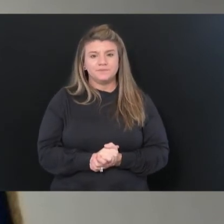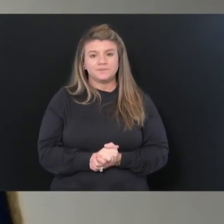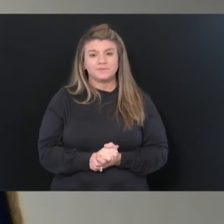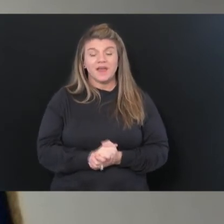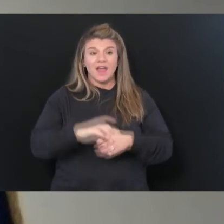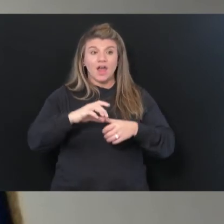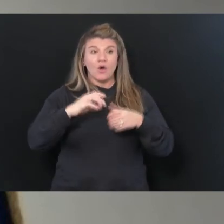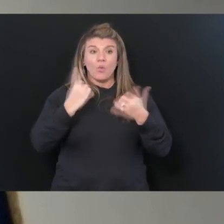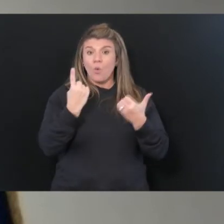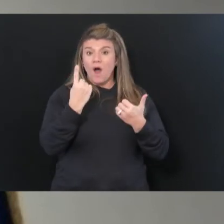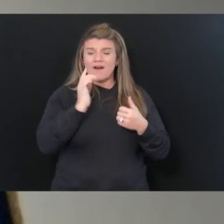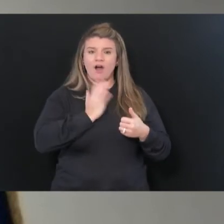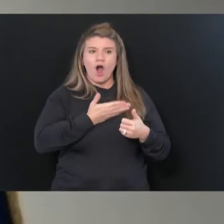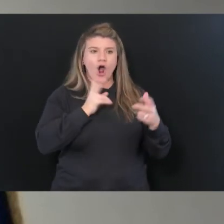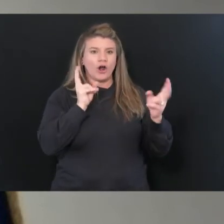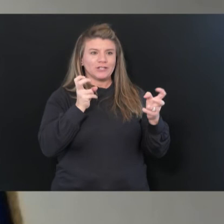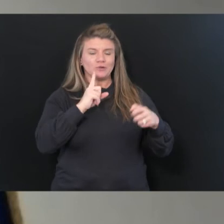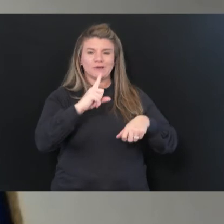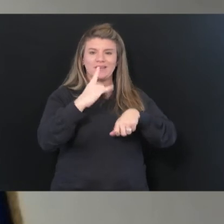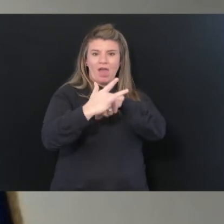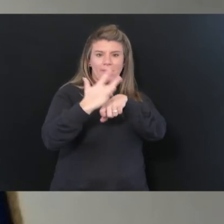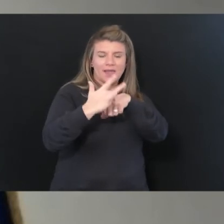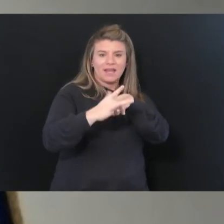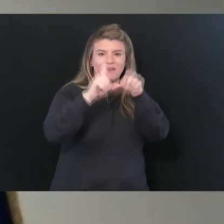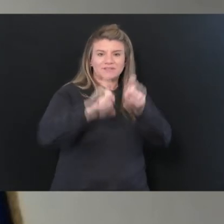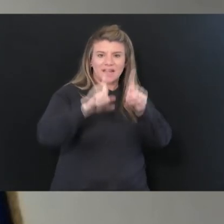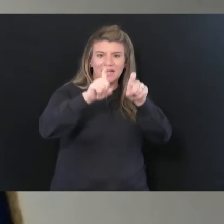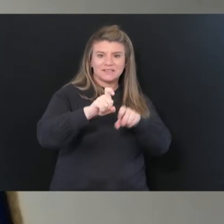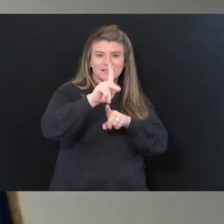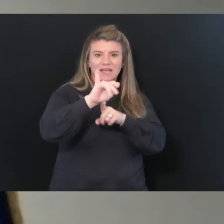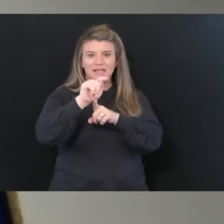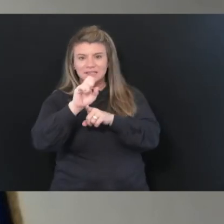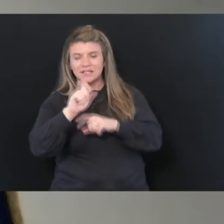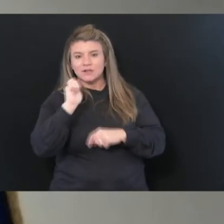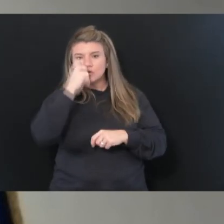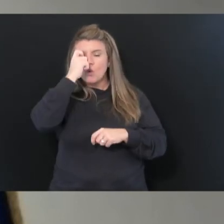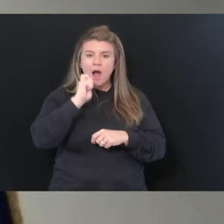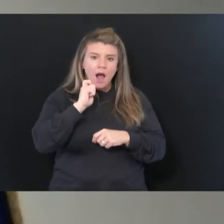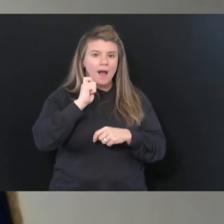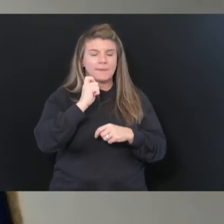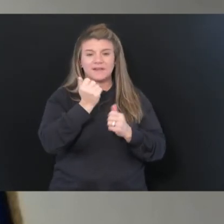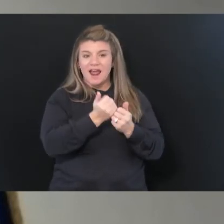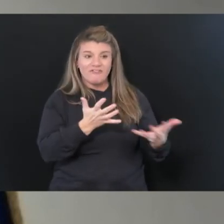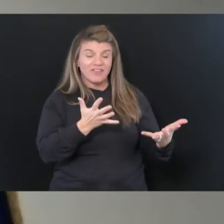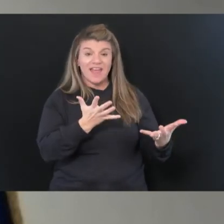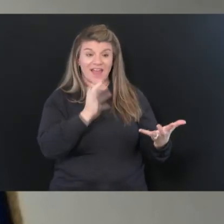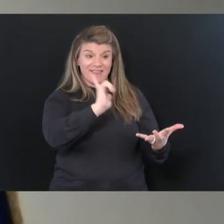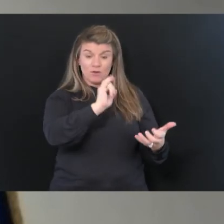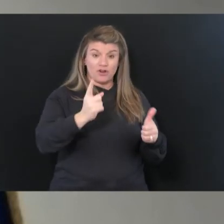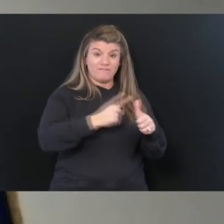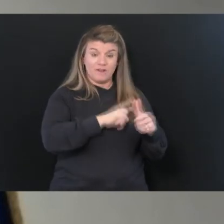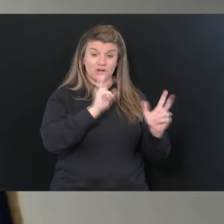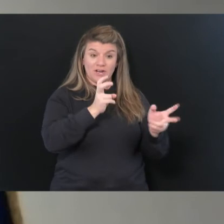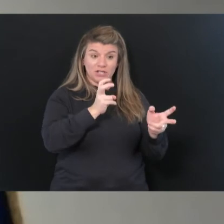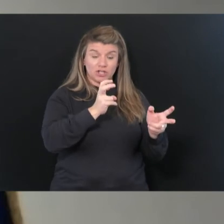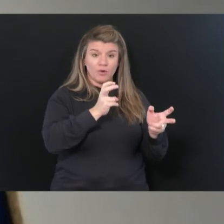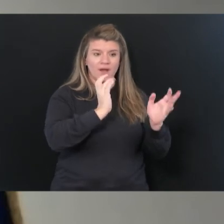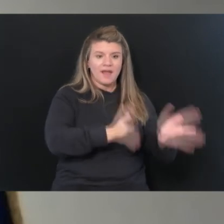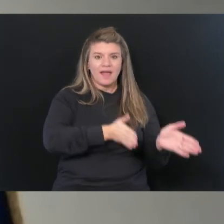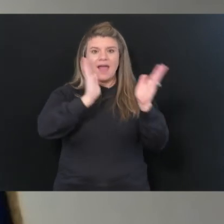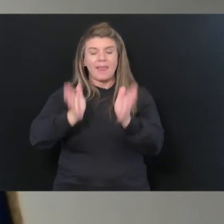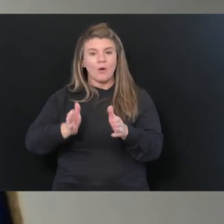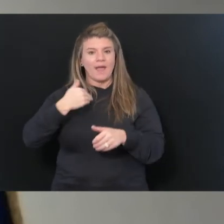availability of reagents, swabs, et cetera. The next limitation became laboratory